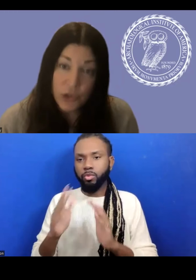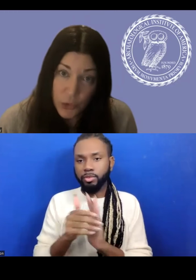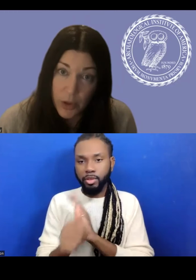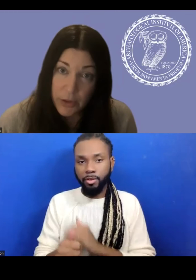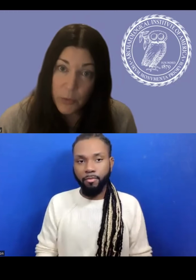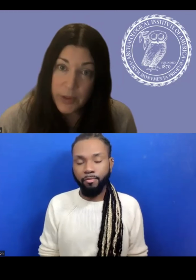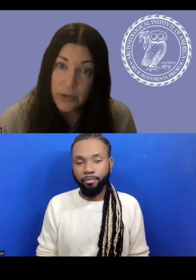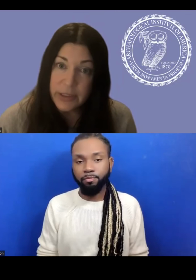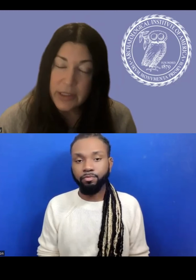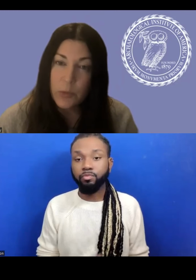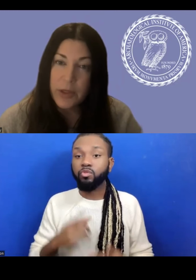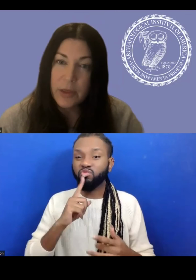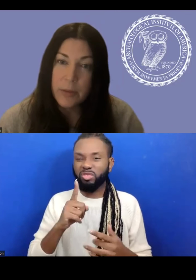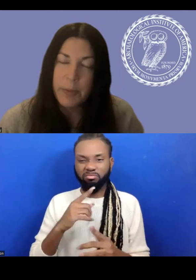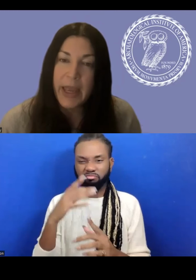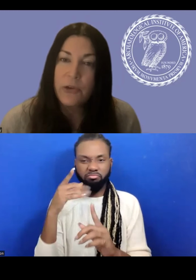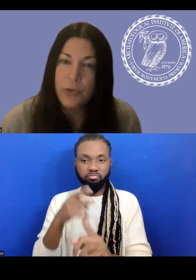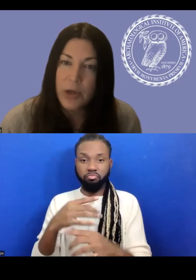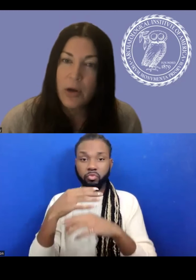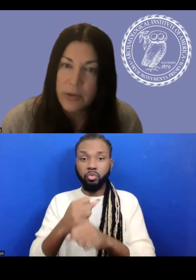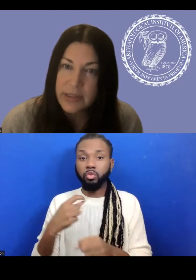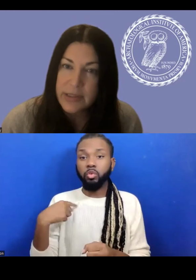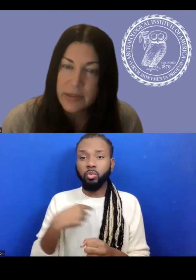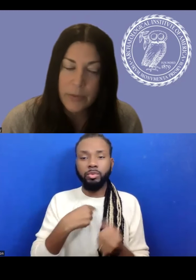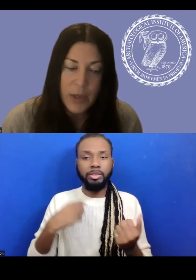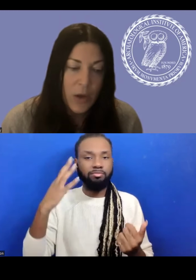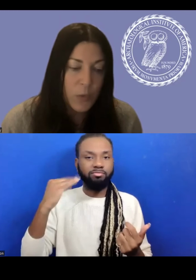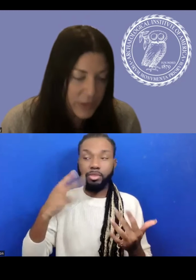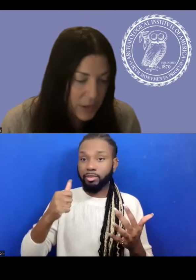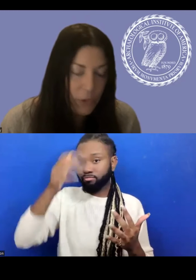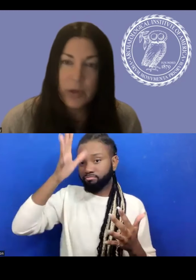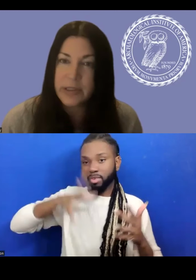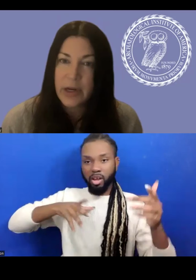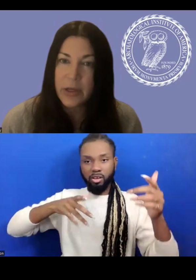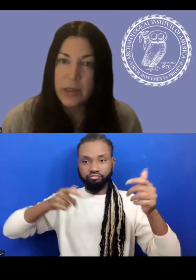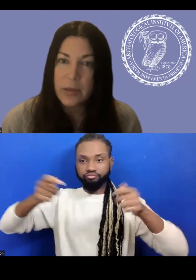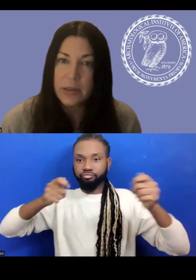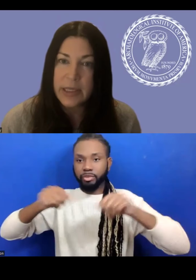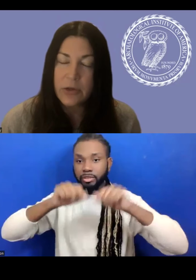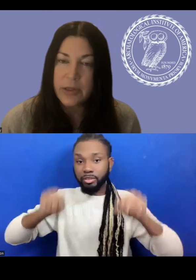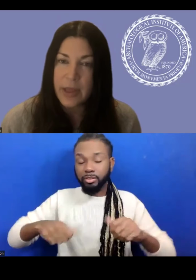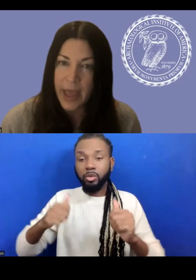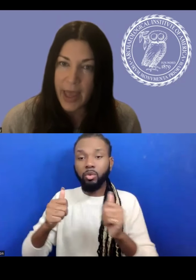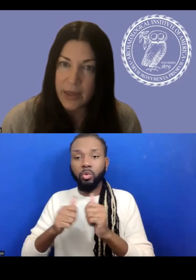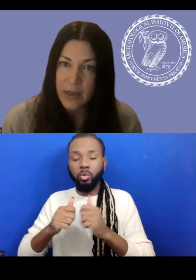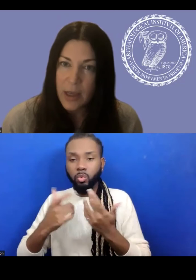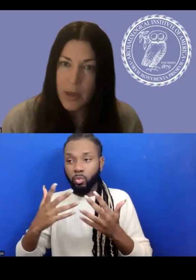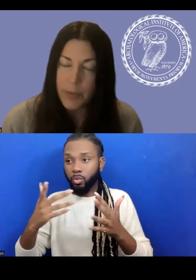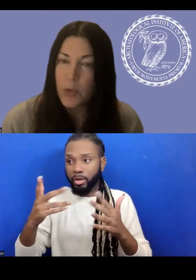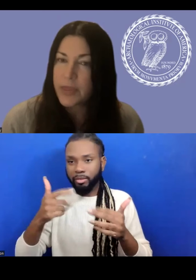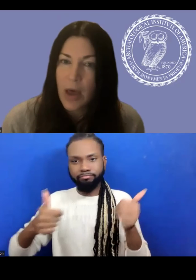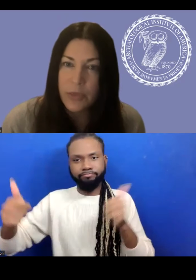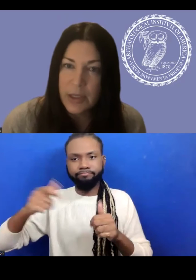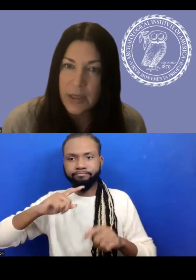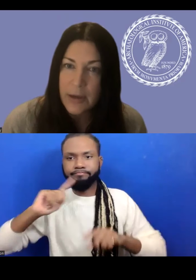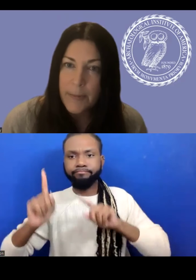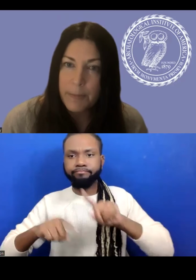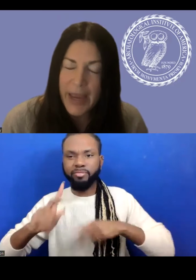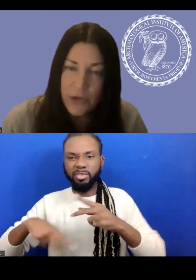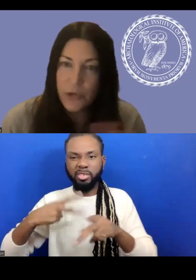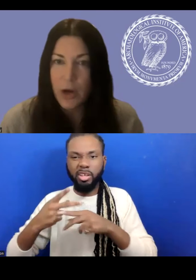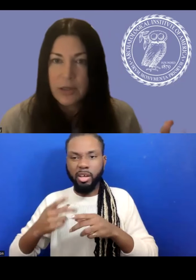So in short, we are dealing with a patriarchal system with the authoritarian leader at the head, but without